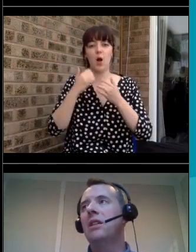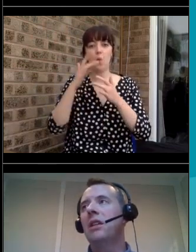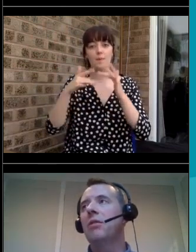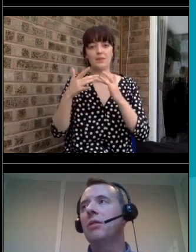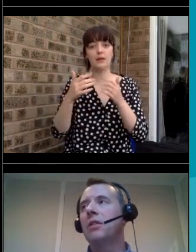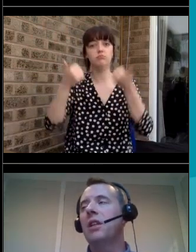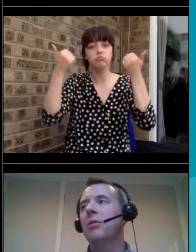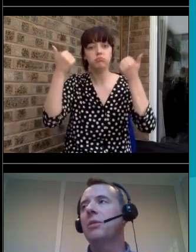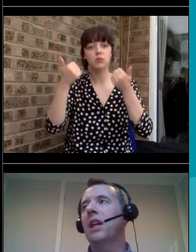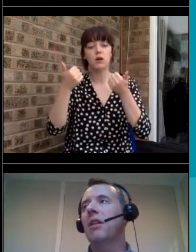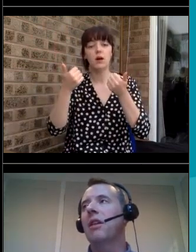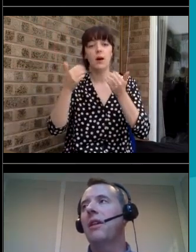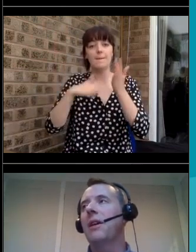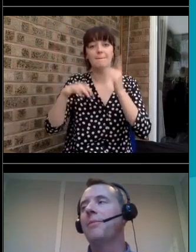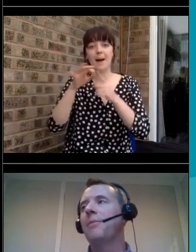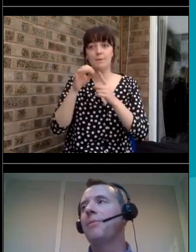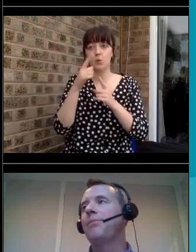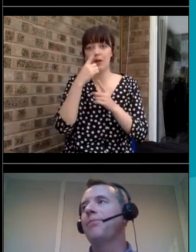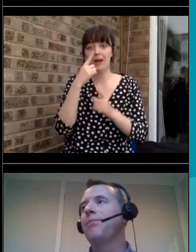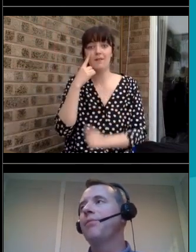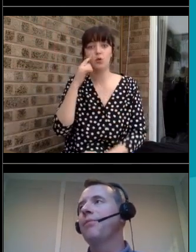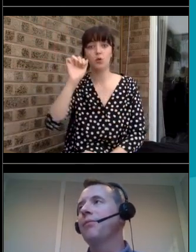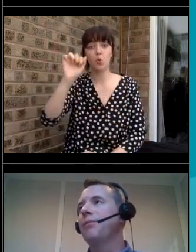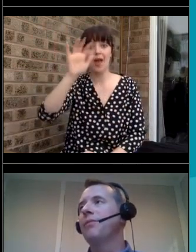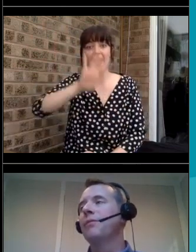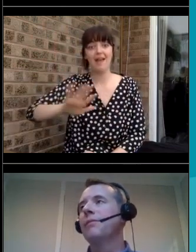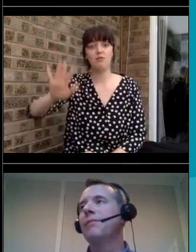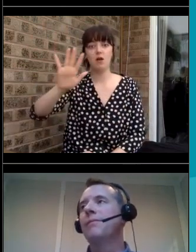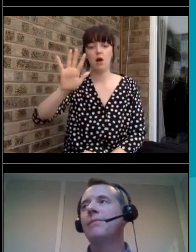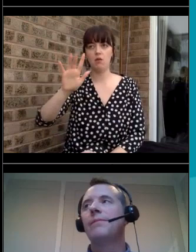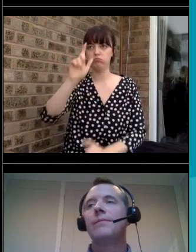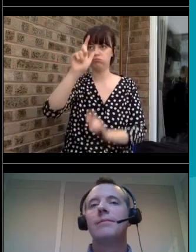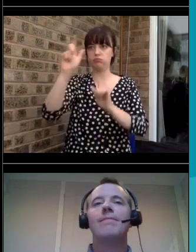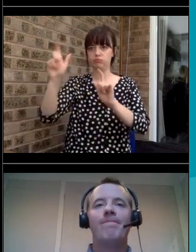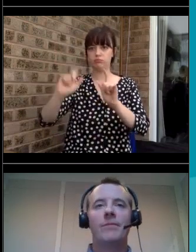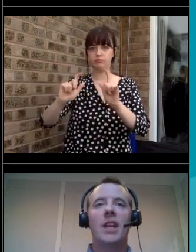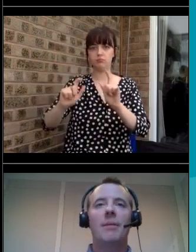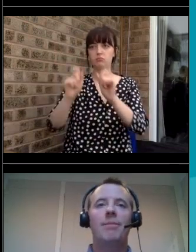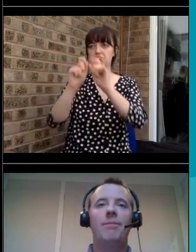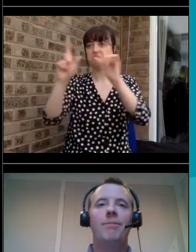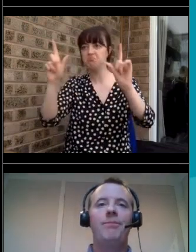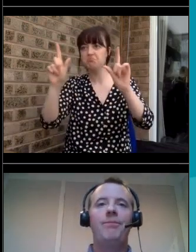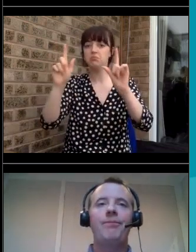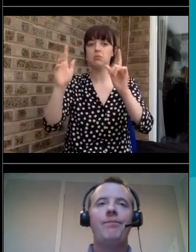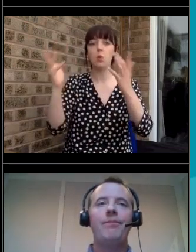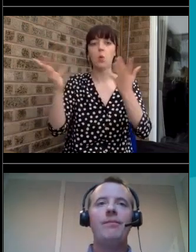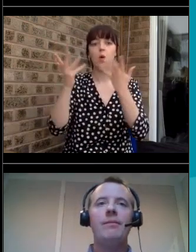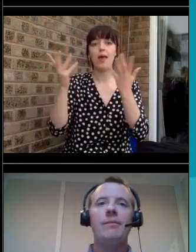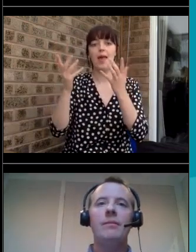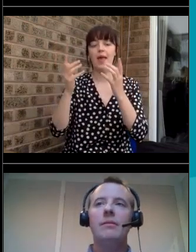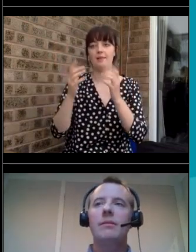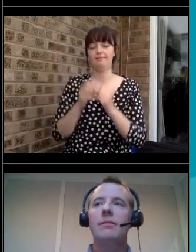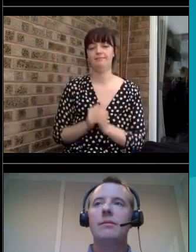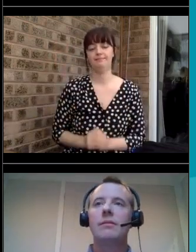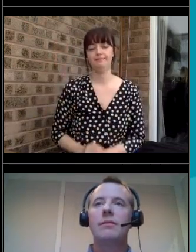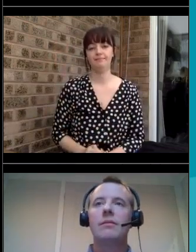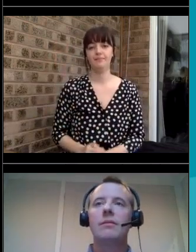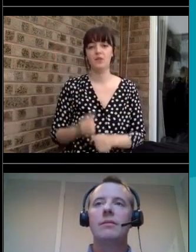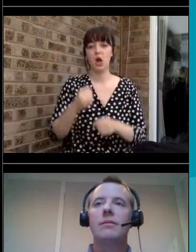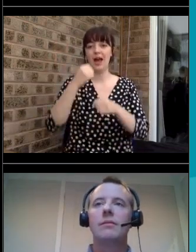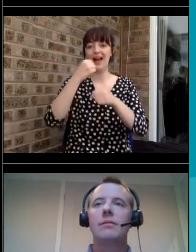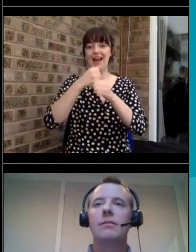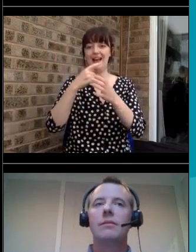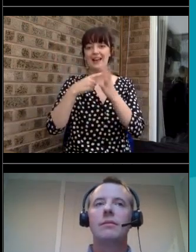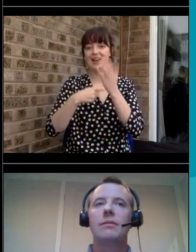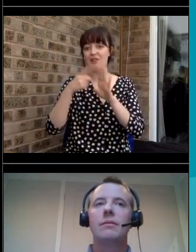to see the routes in your particular area. Thanks, Steve. And Gary, we've had a